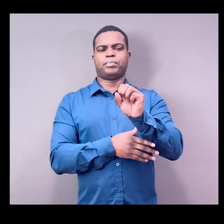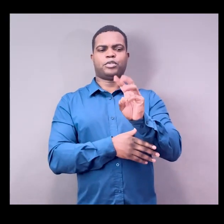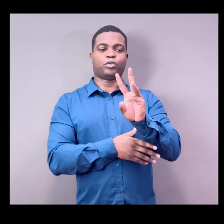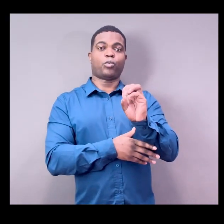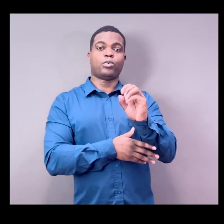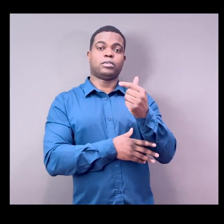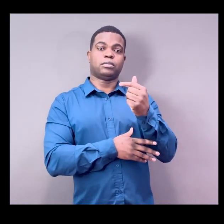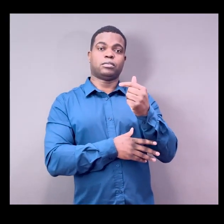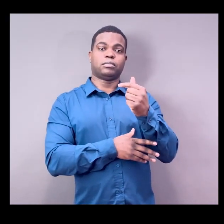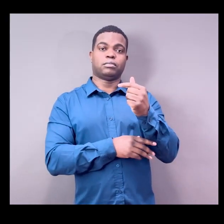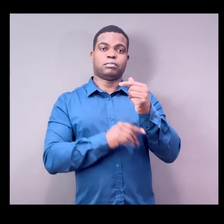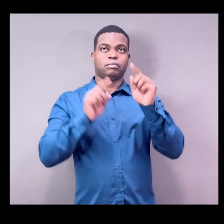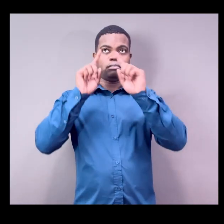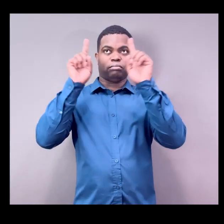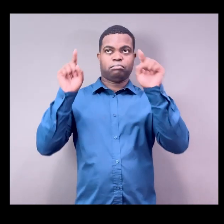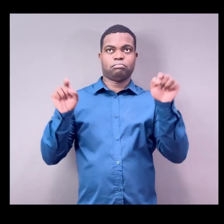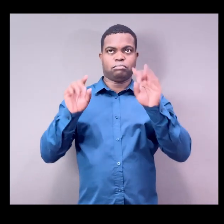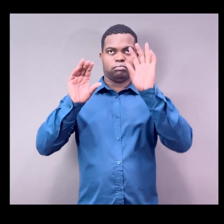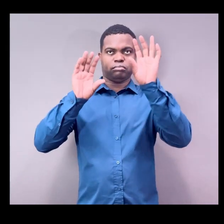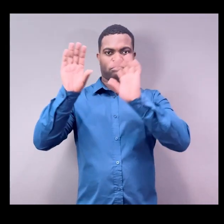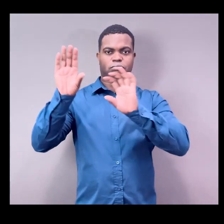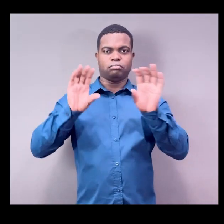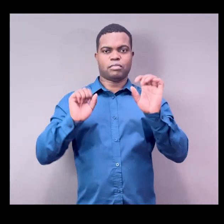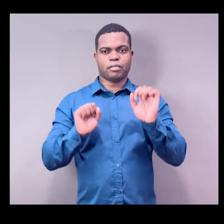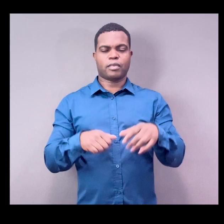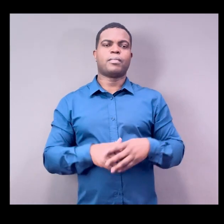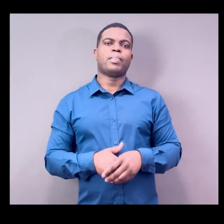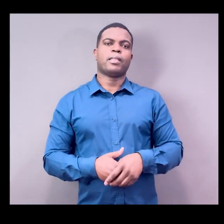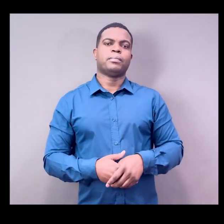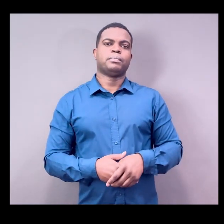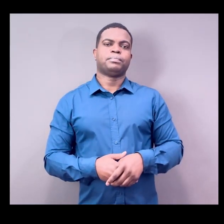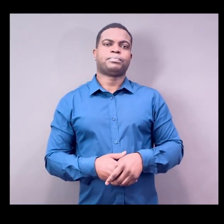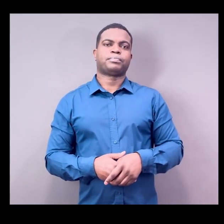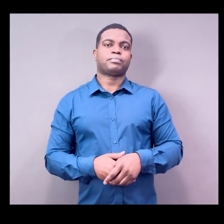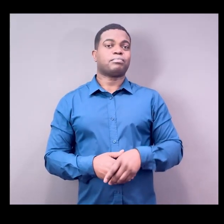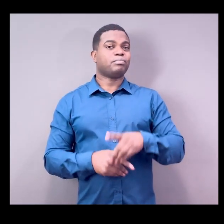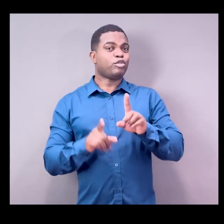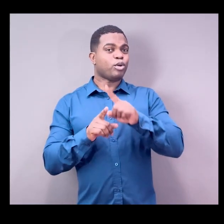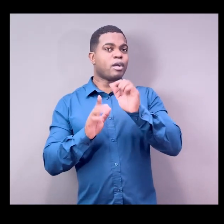to use the SWOT matrix in analyzing